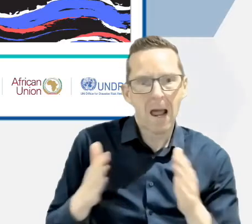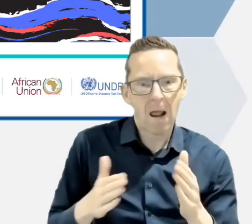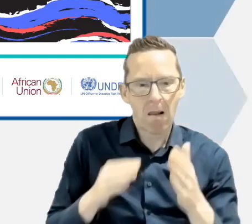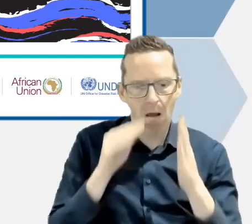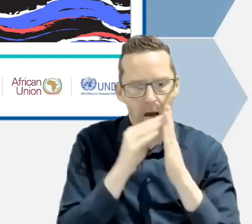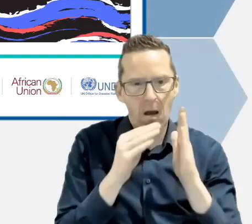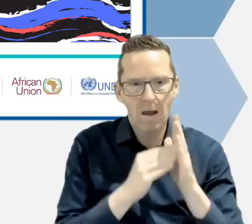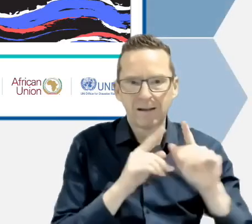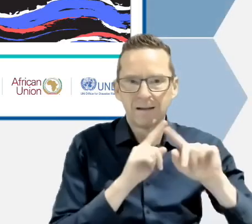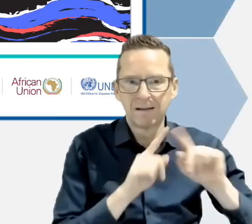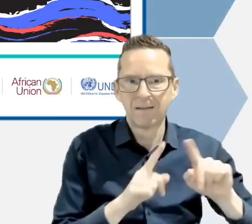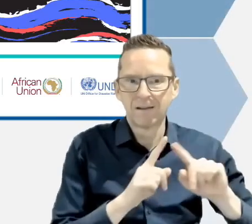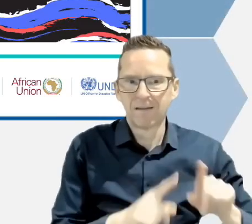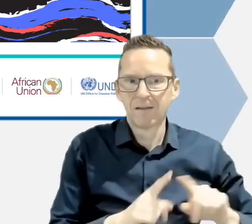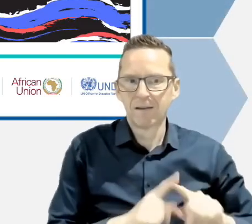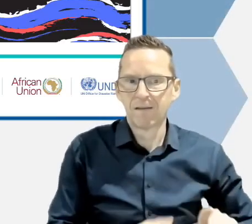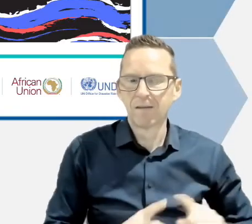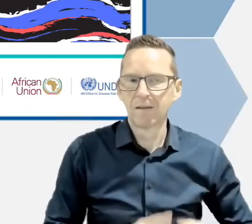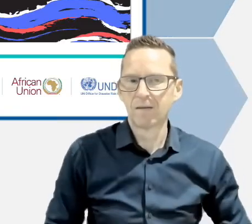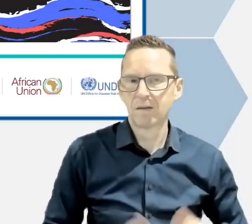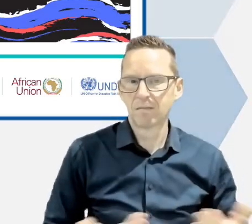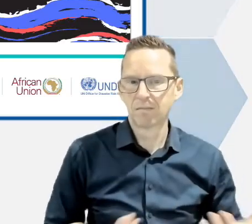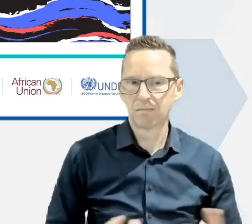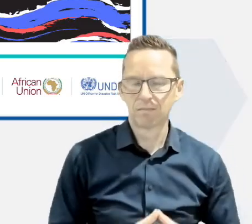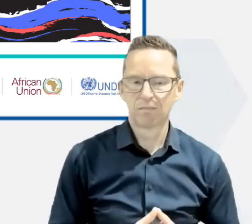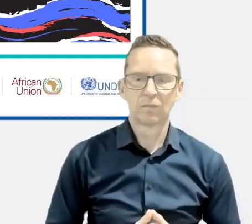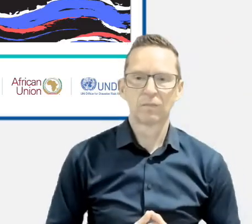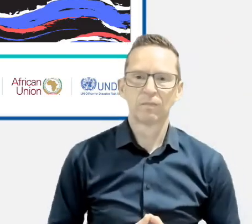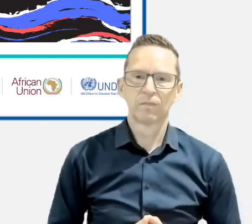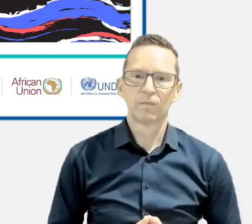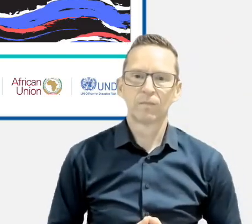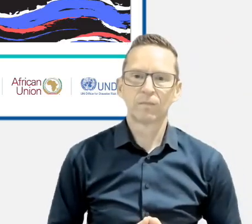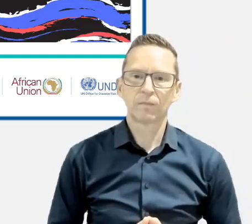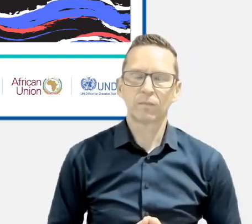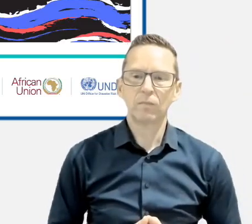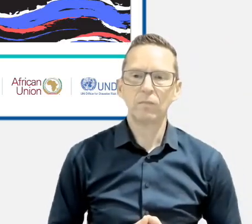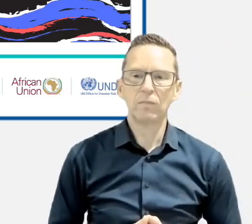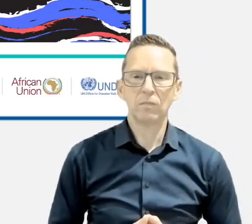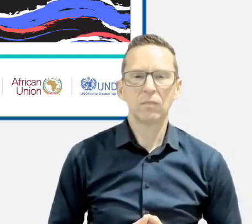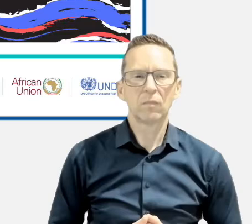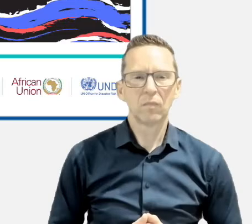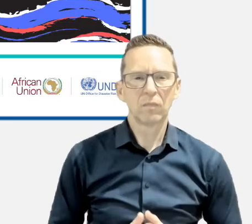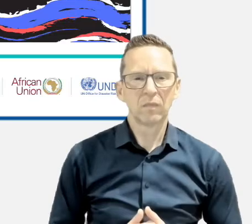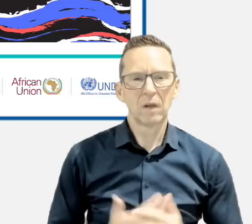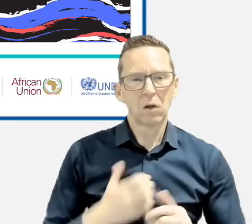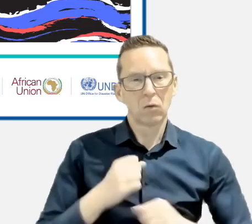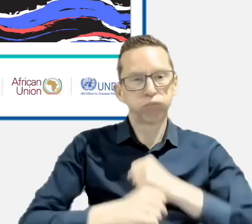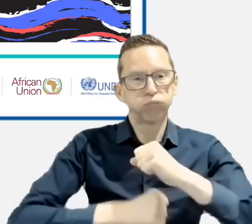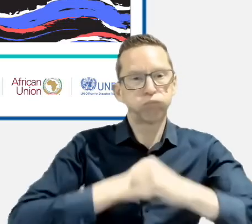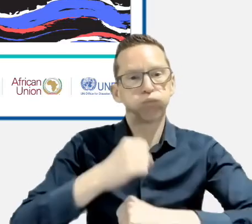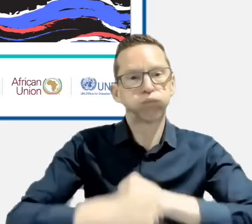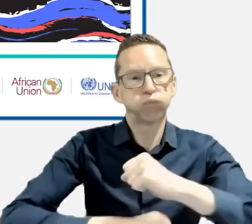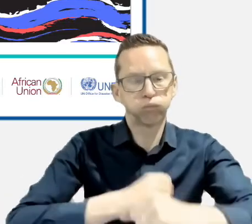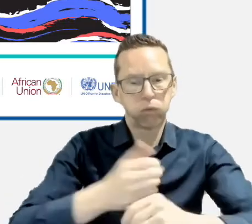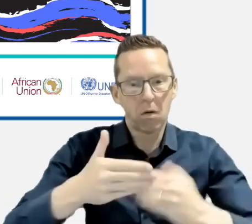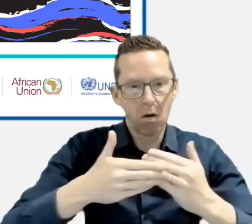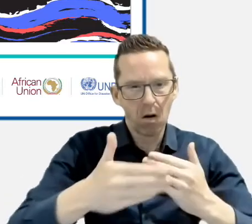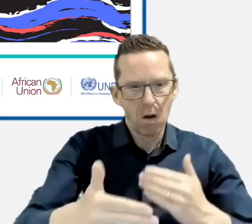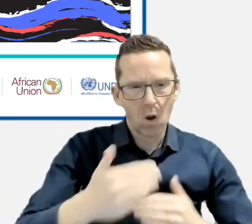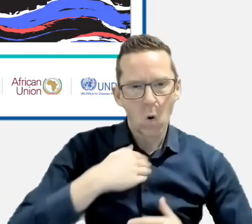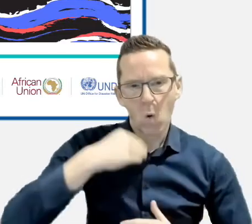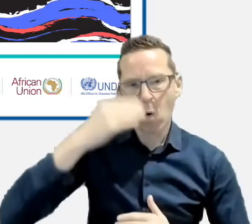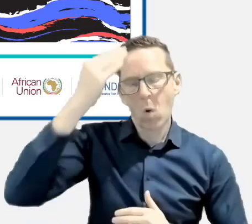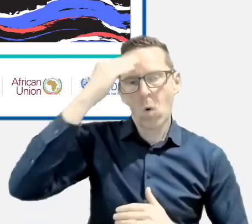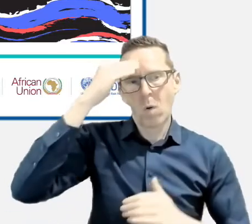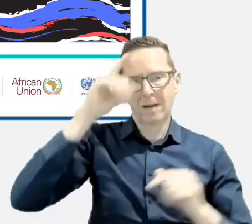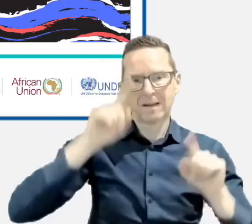impacts. And that's a seasonal collaboration, which we also, we have the same model for specific hazards,